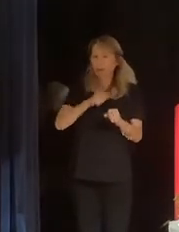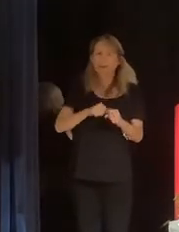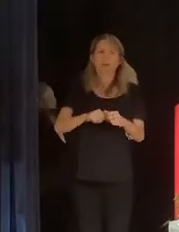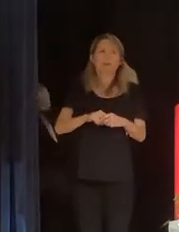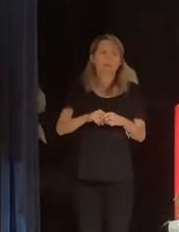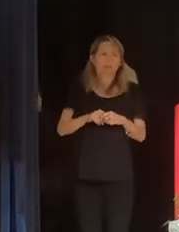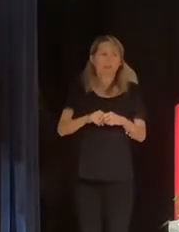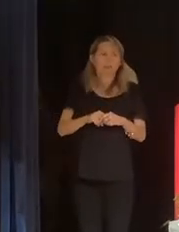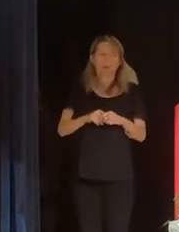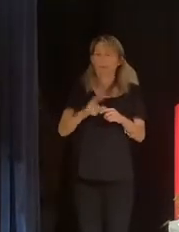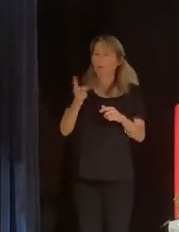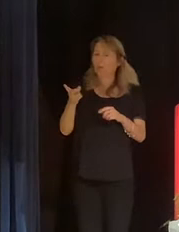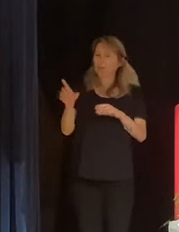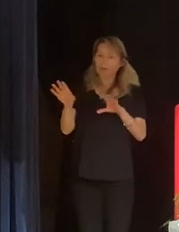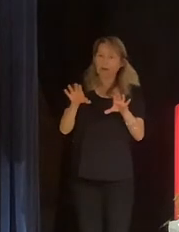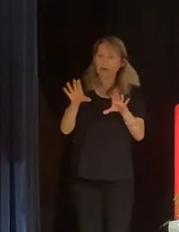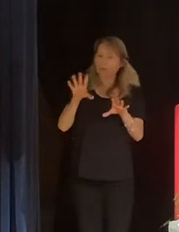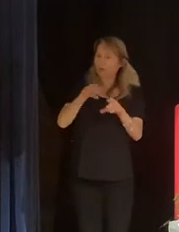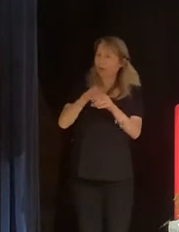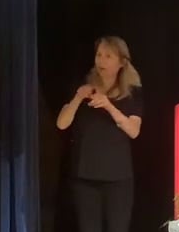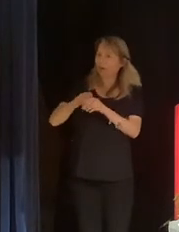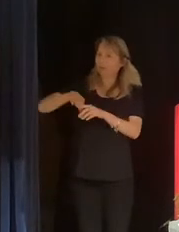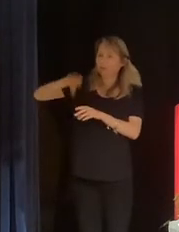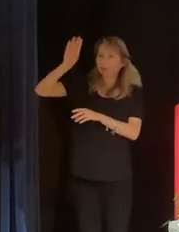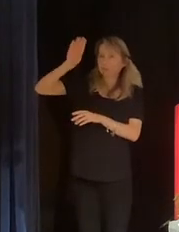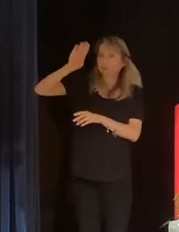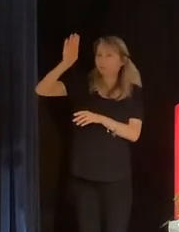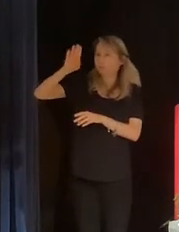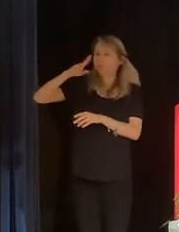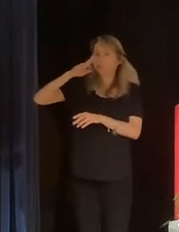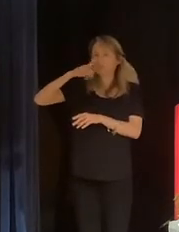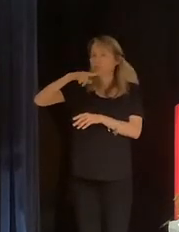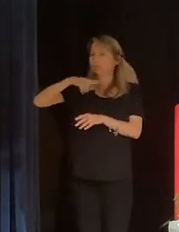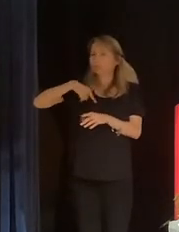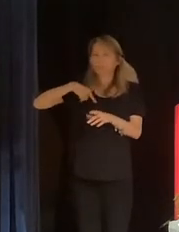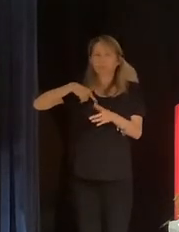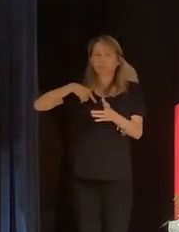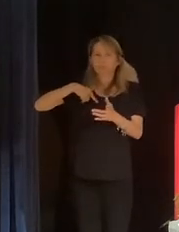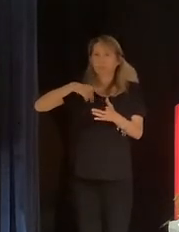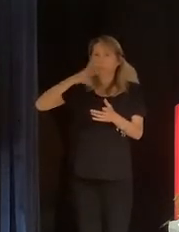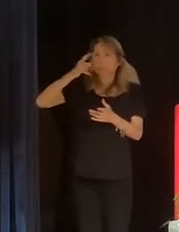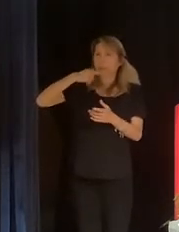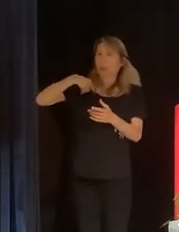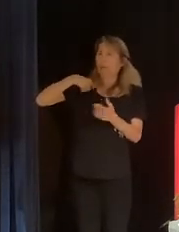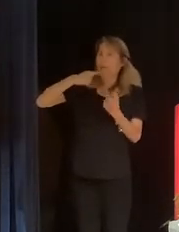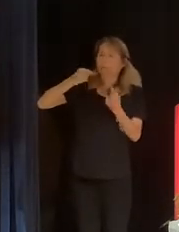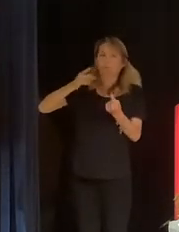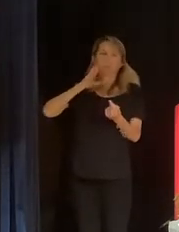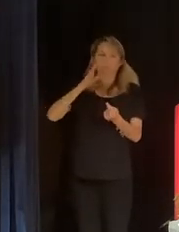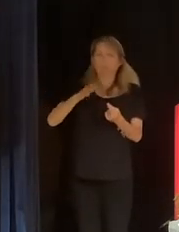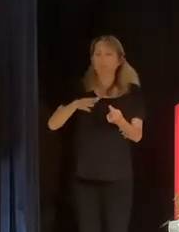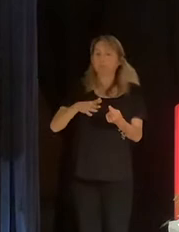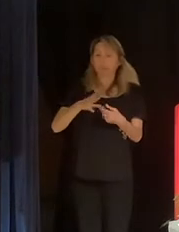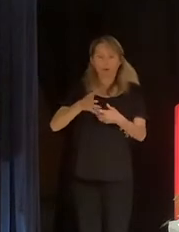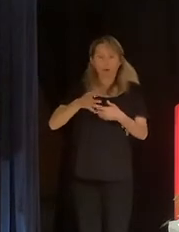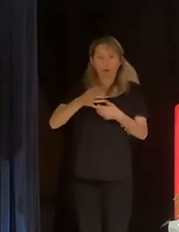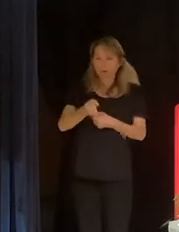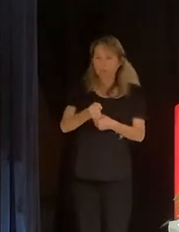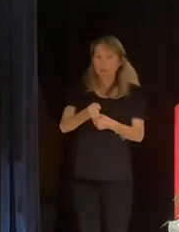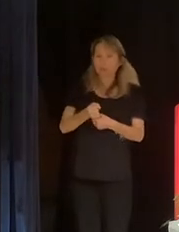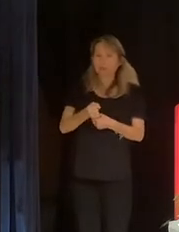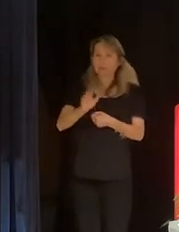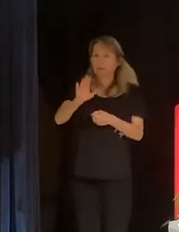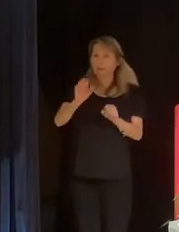He's always actively participates in class and follows instructions very well. He has confidence, and his abilities